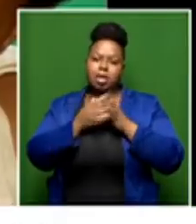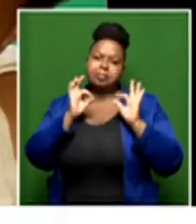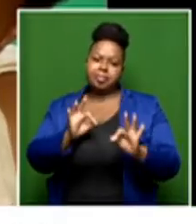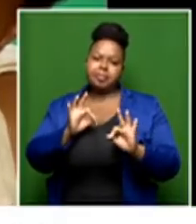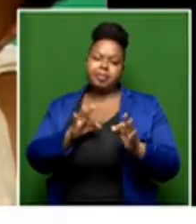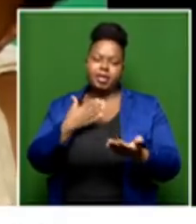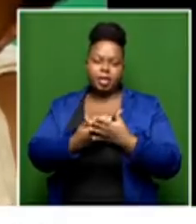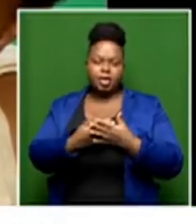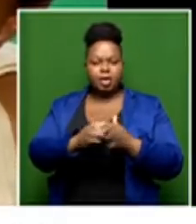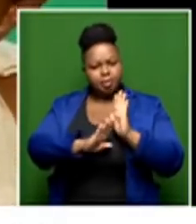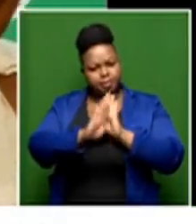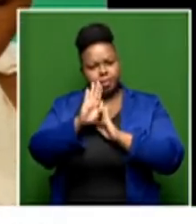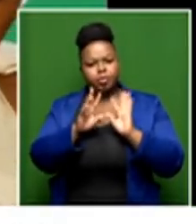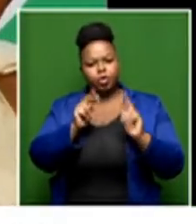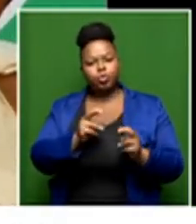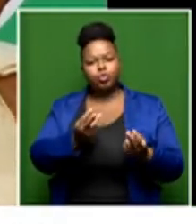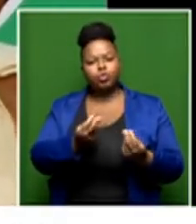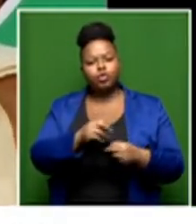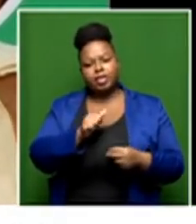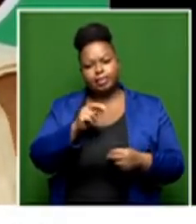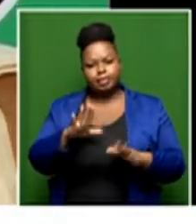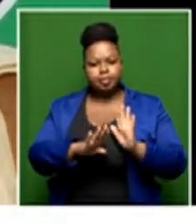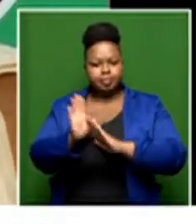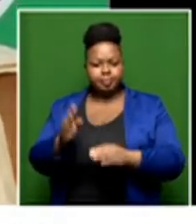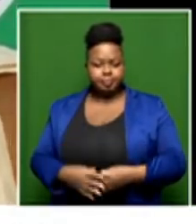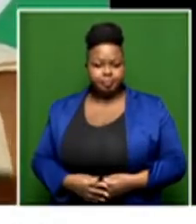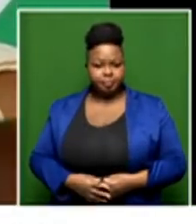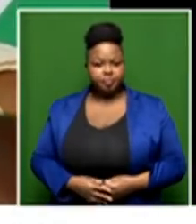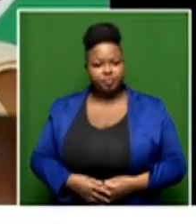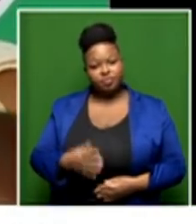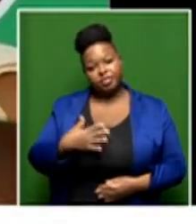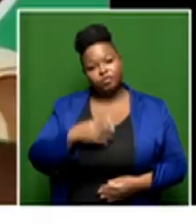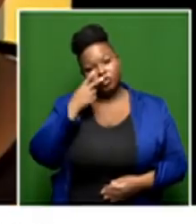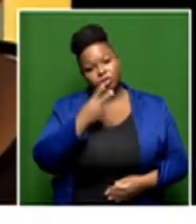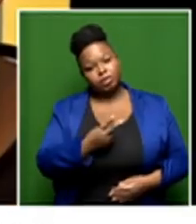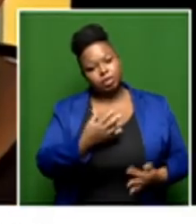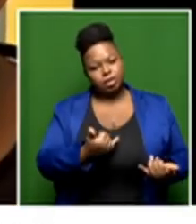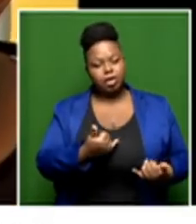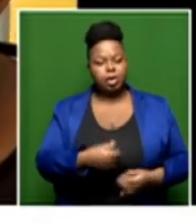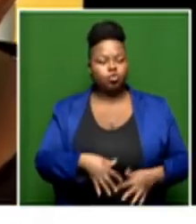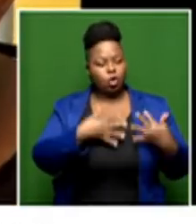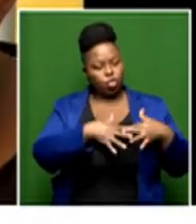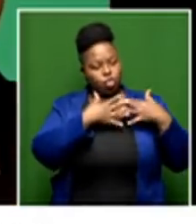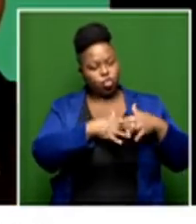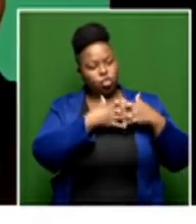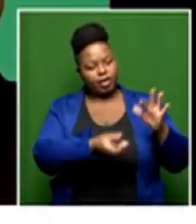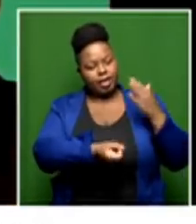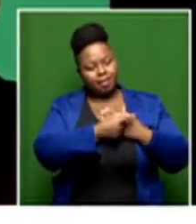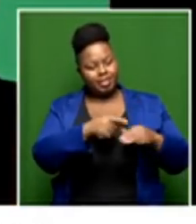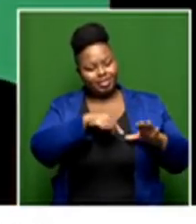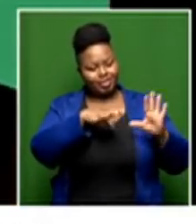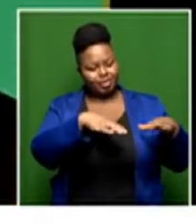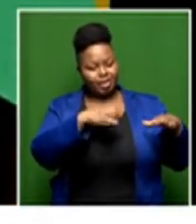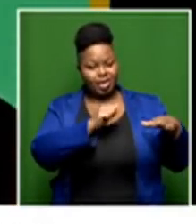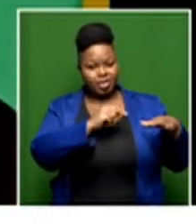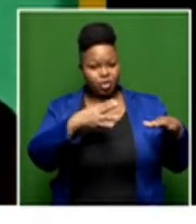be able to build afresh for the party. So if you look at the troubles that set into the ANC